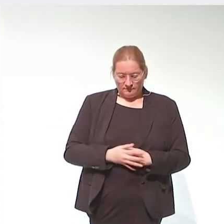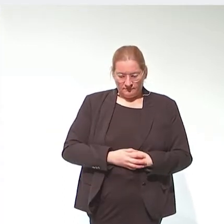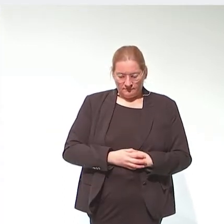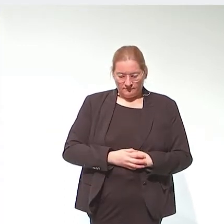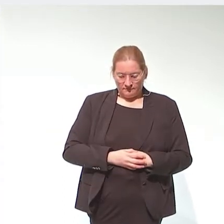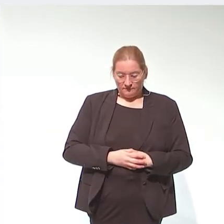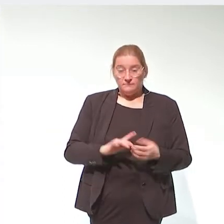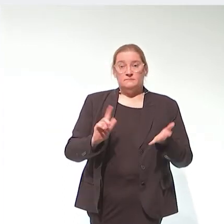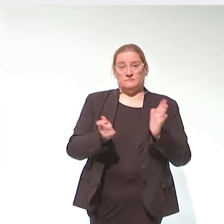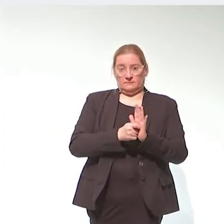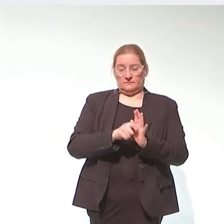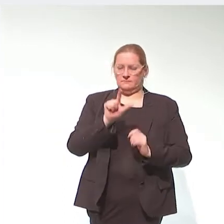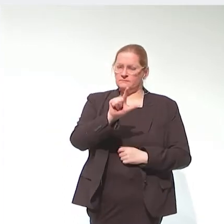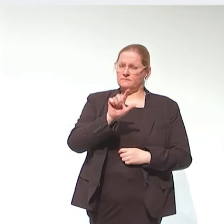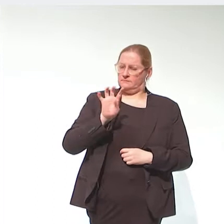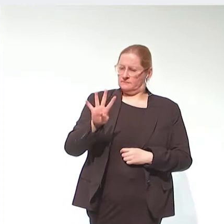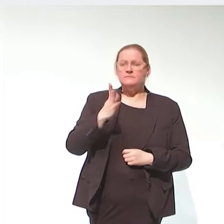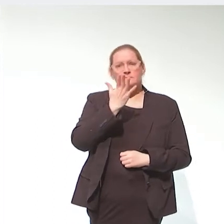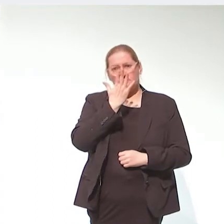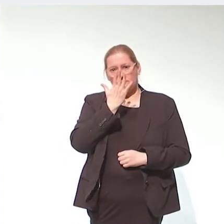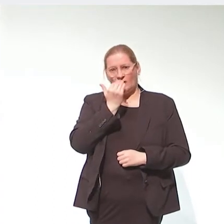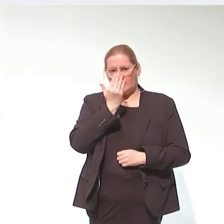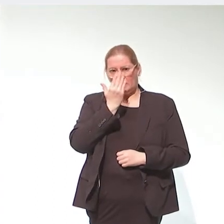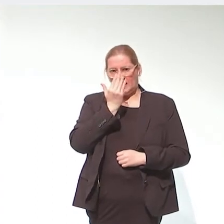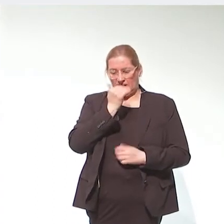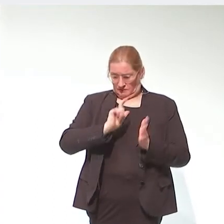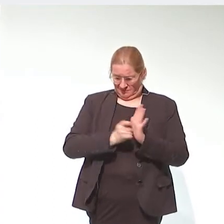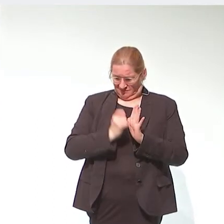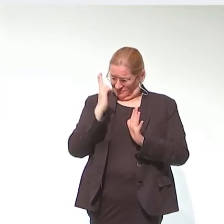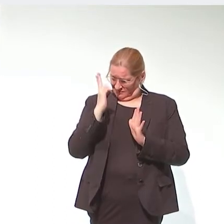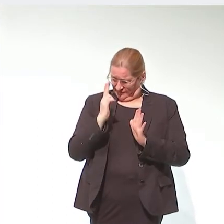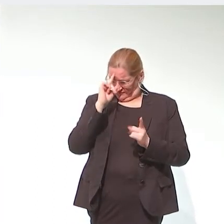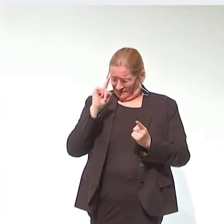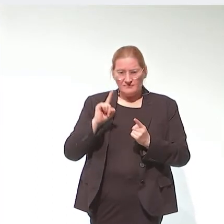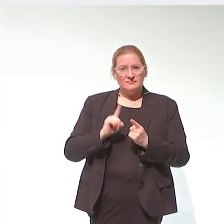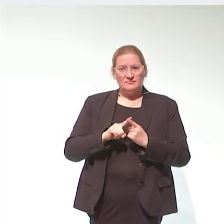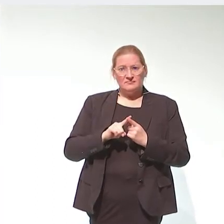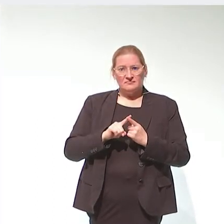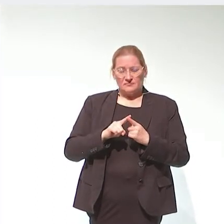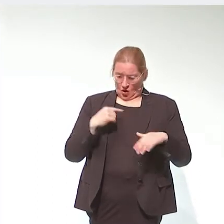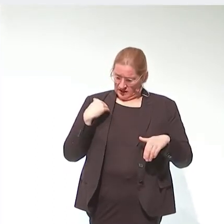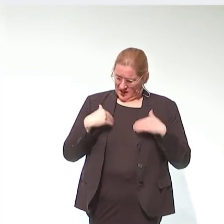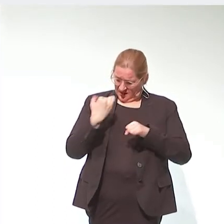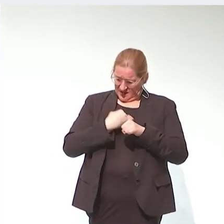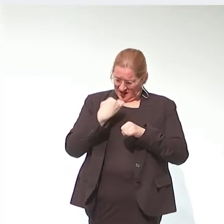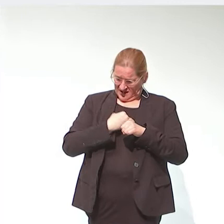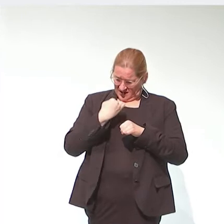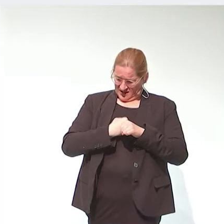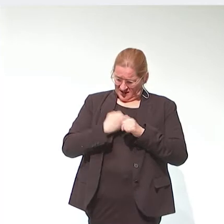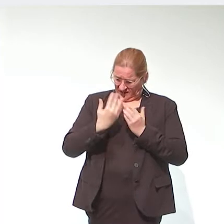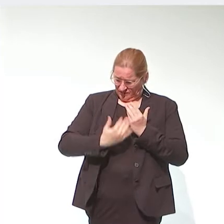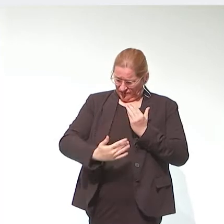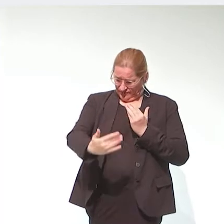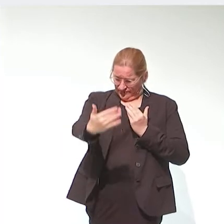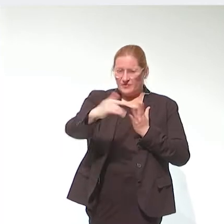Ukraine. So let me come back to the UNCRPD Article 12 and everything in